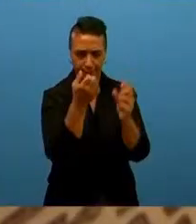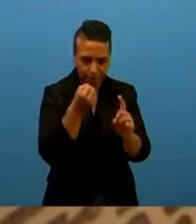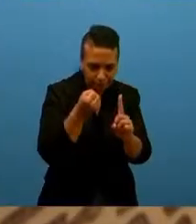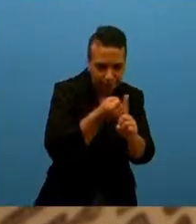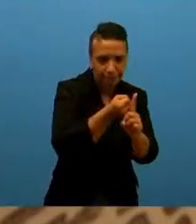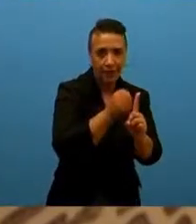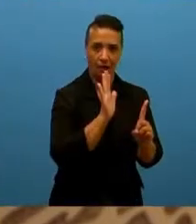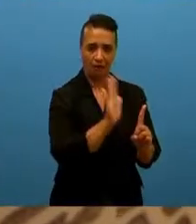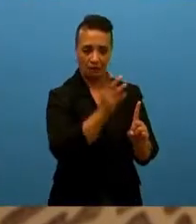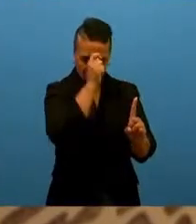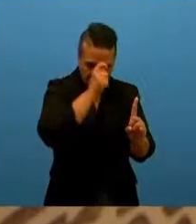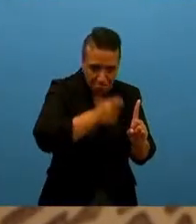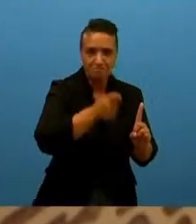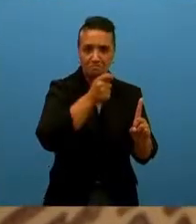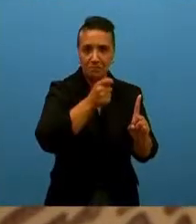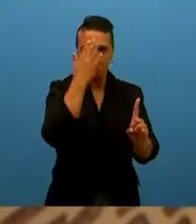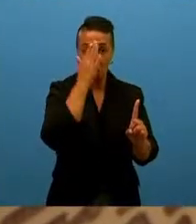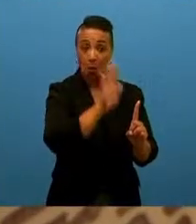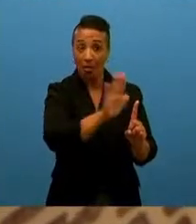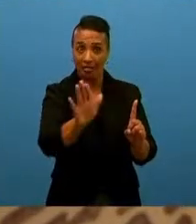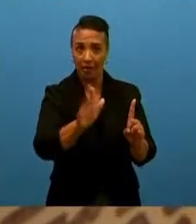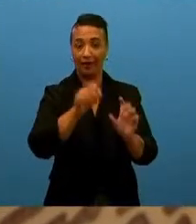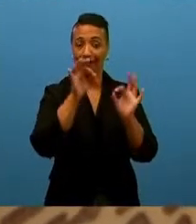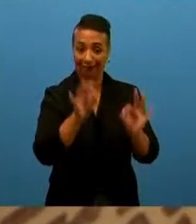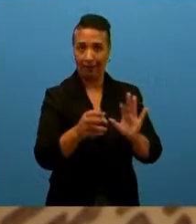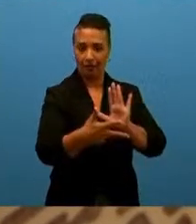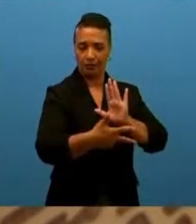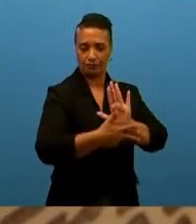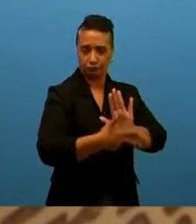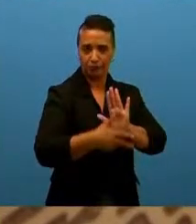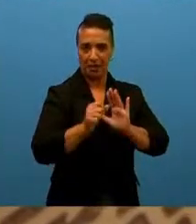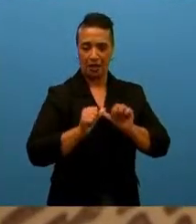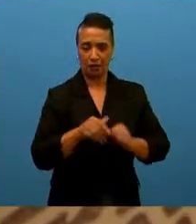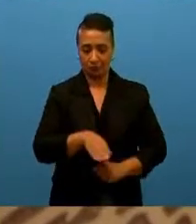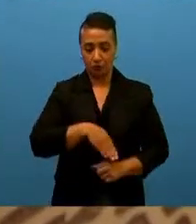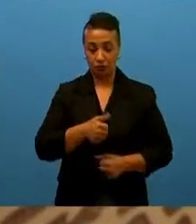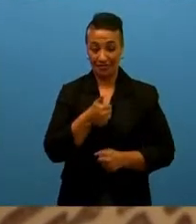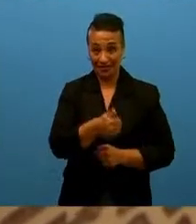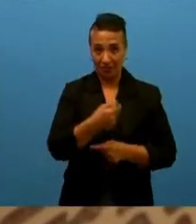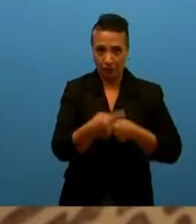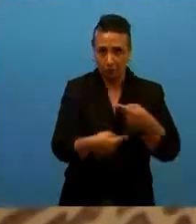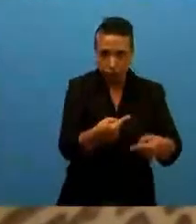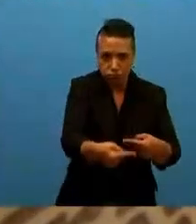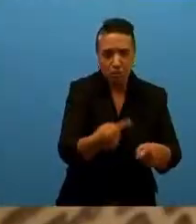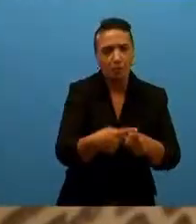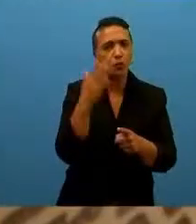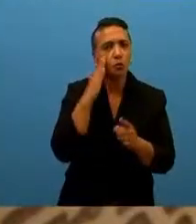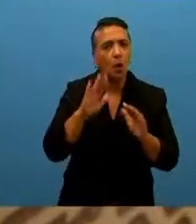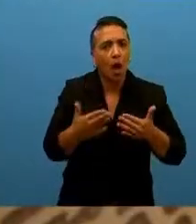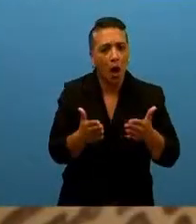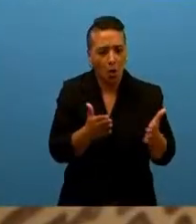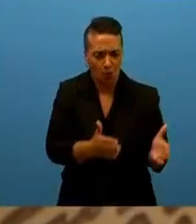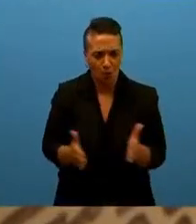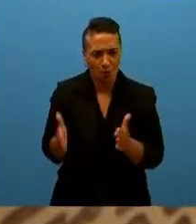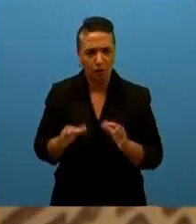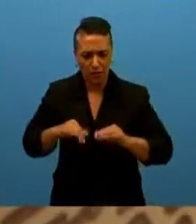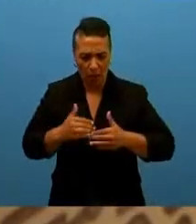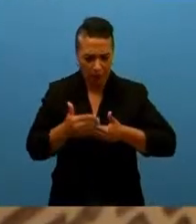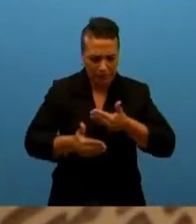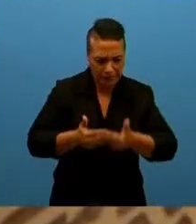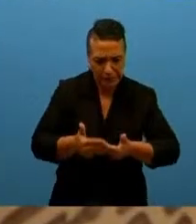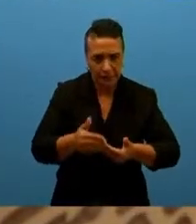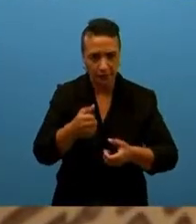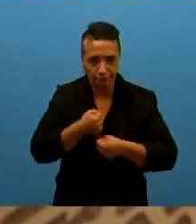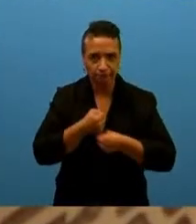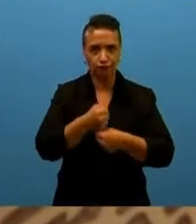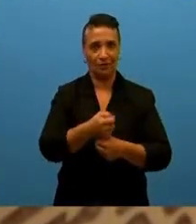it as a principle in accreditation and the provision of sufficient funding to make accreditation possible. To follow